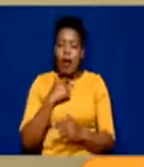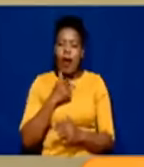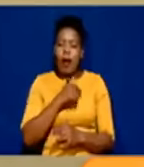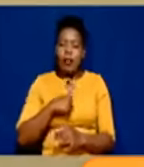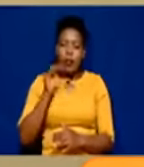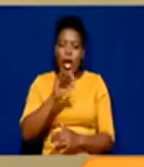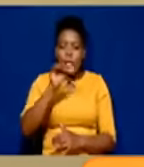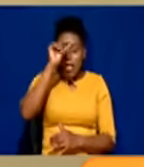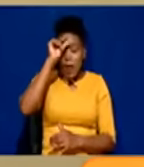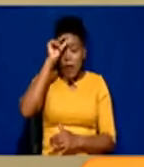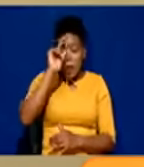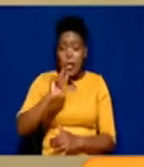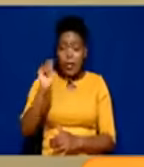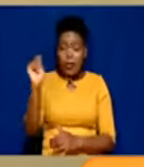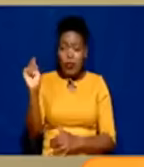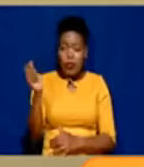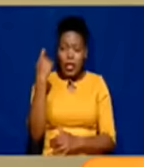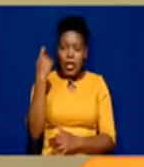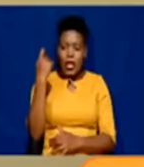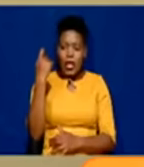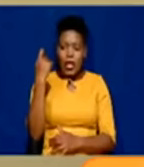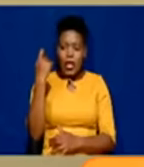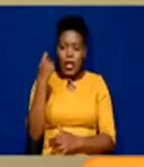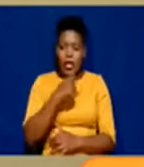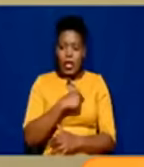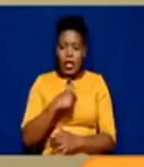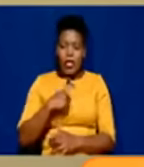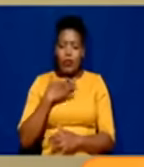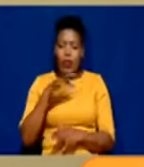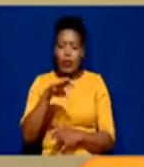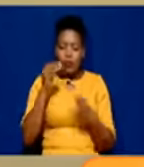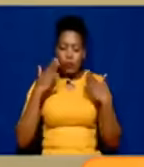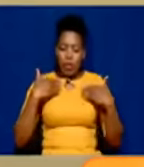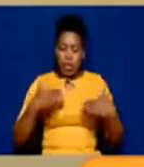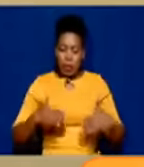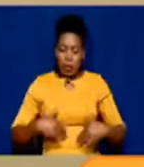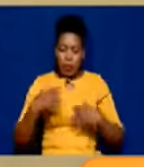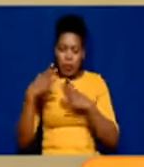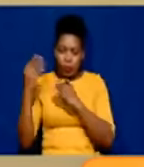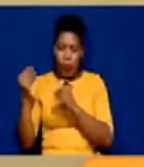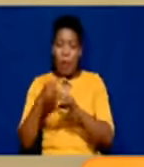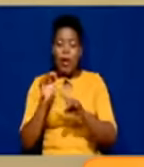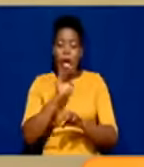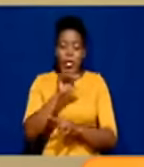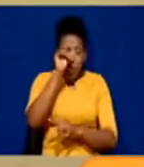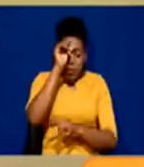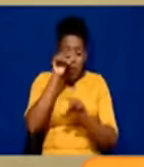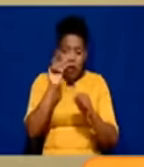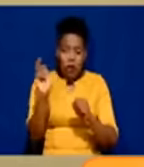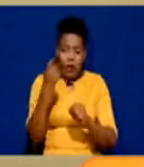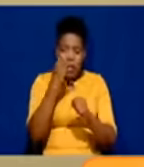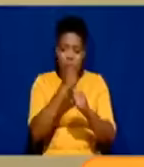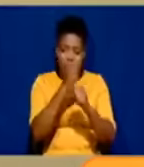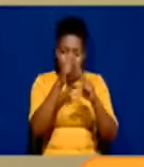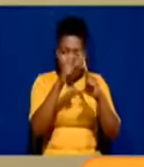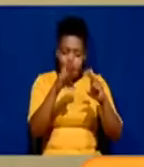government of Kenya, for as we are about to leave and take the body, but we are requesting the government of Kenya to do